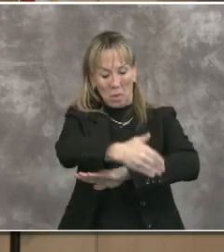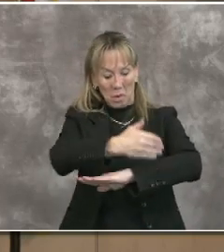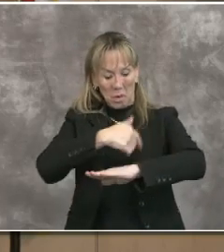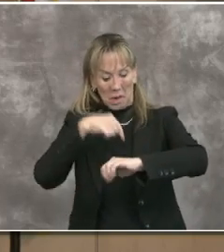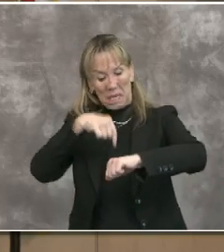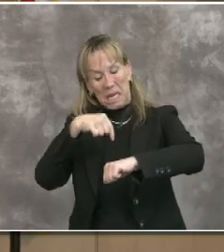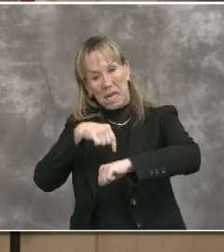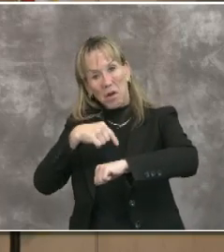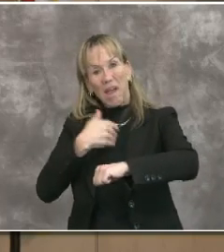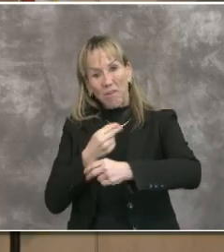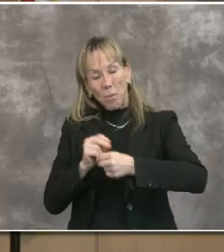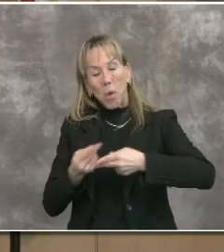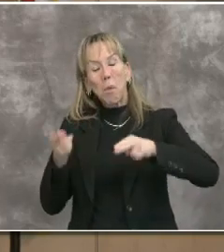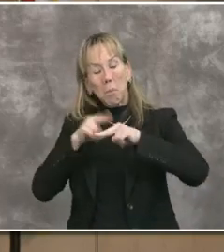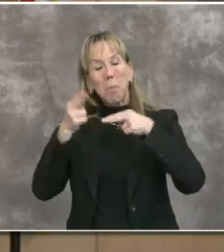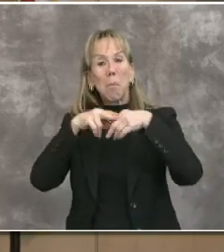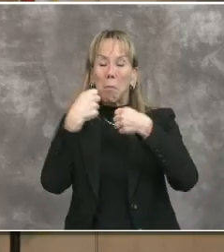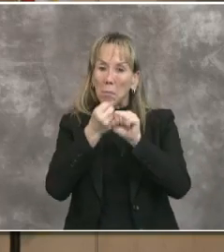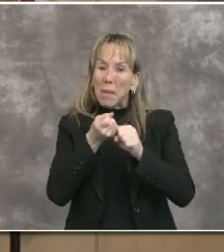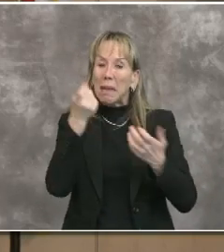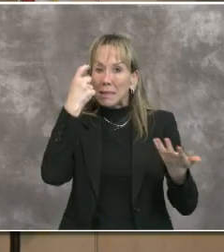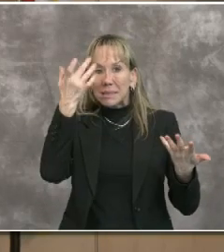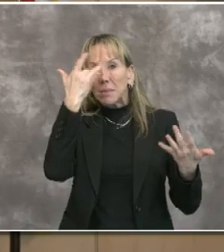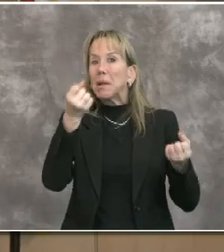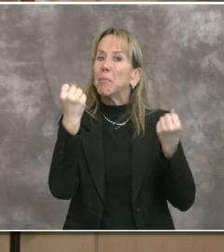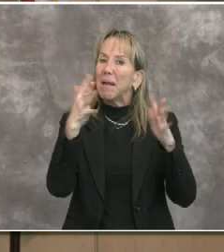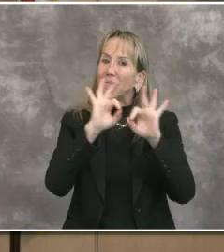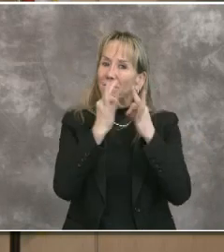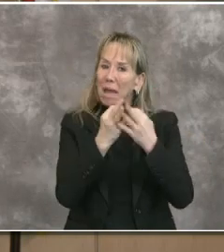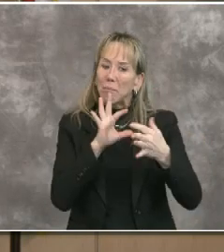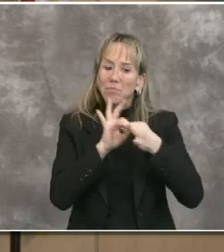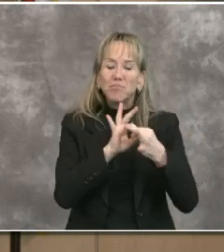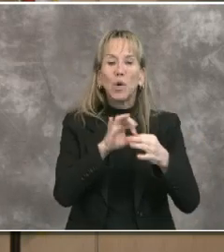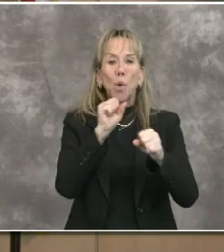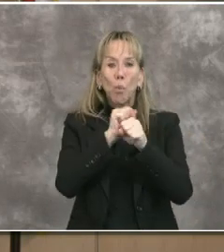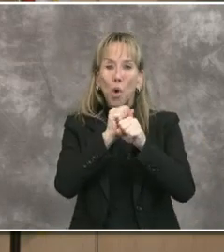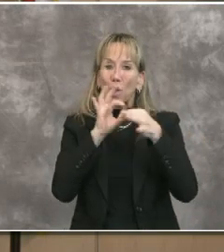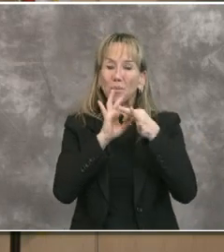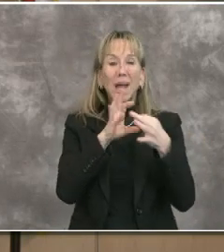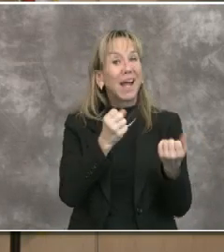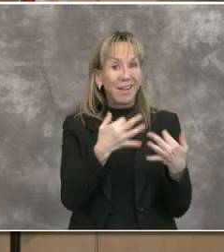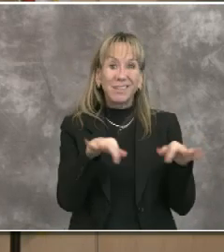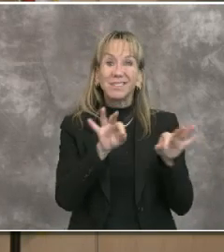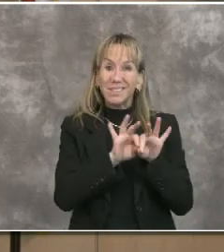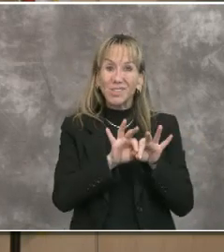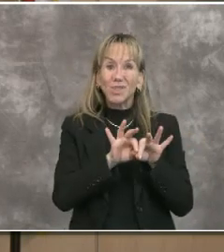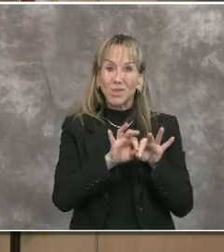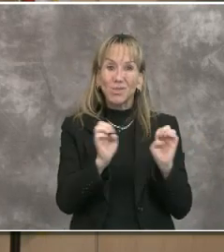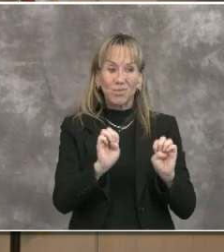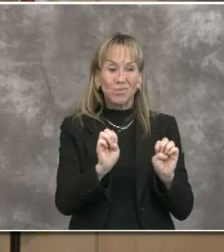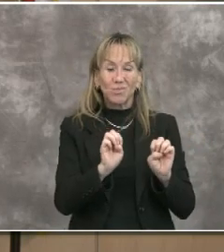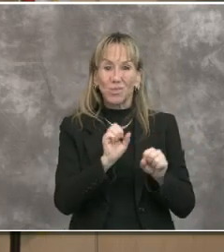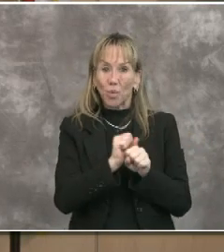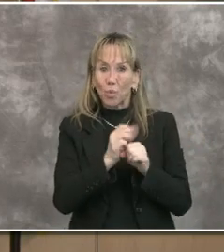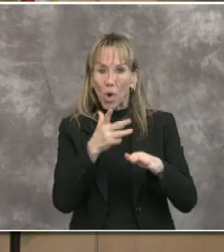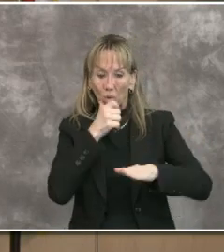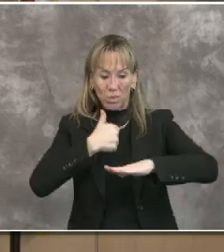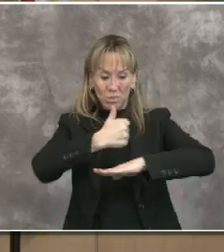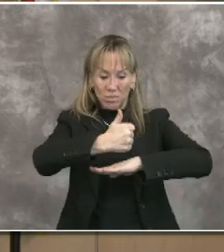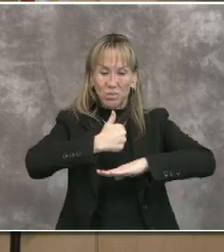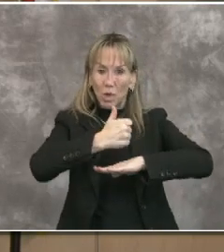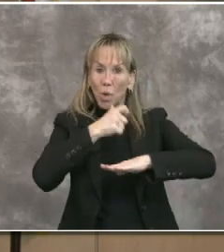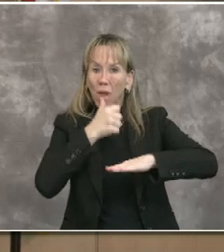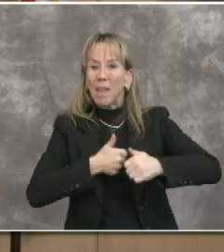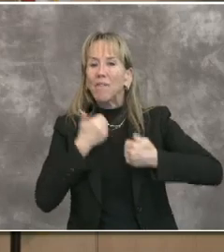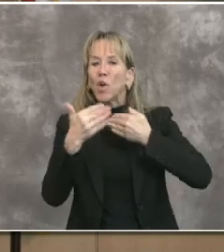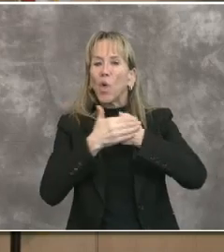of family ties and work ties and essential work ties for individuals who live close